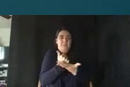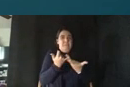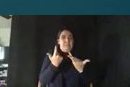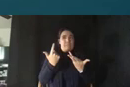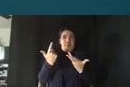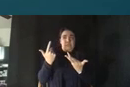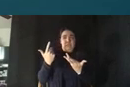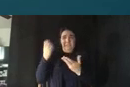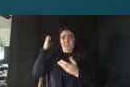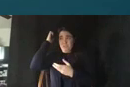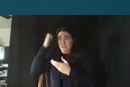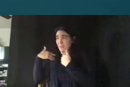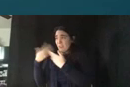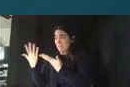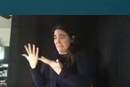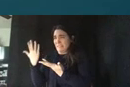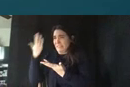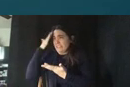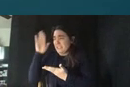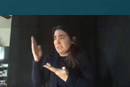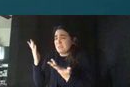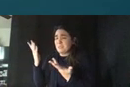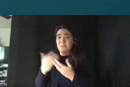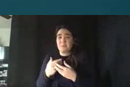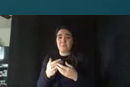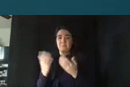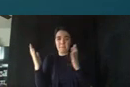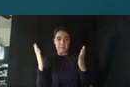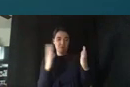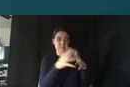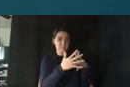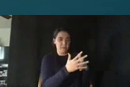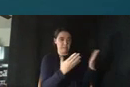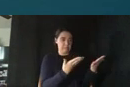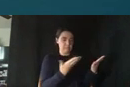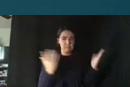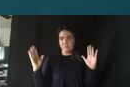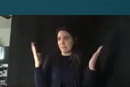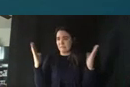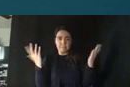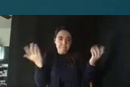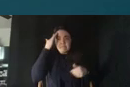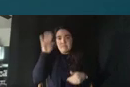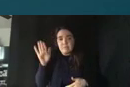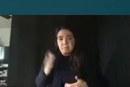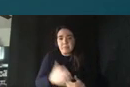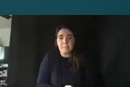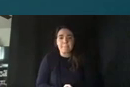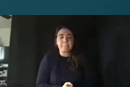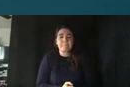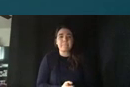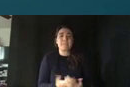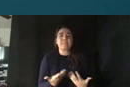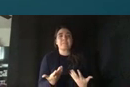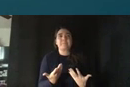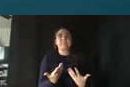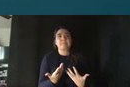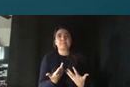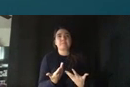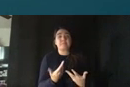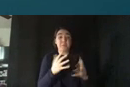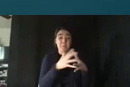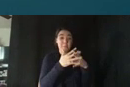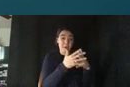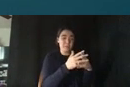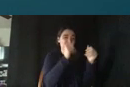in Europe compared to the opportunities I had in America. The thing is you can work hard in America.